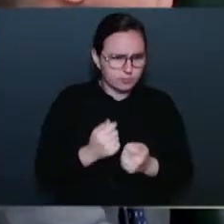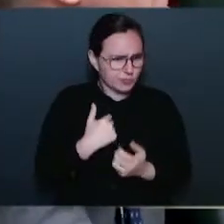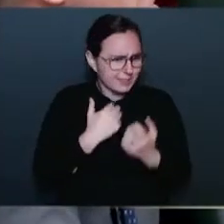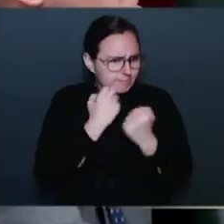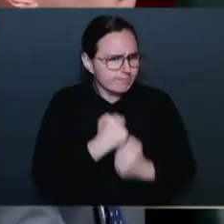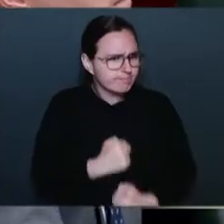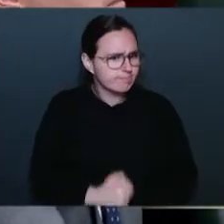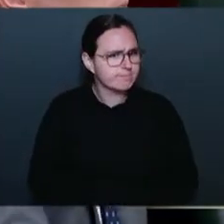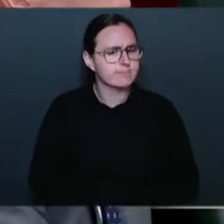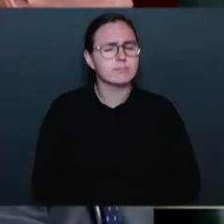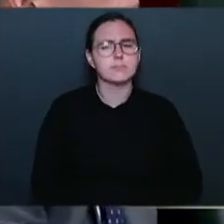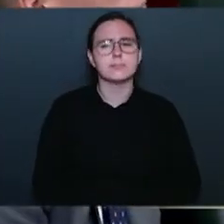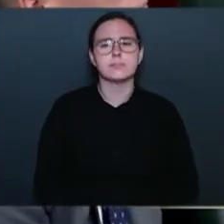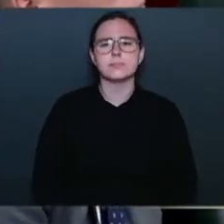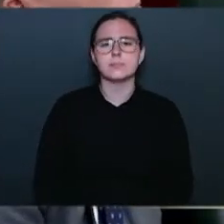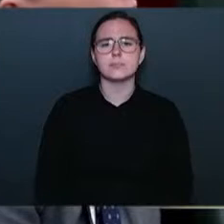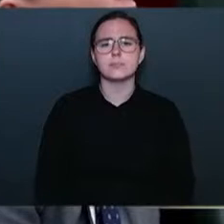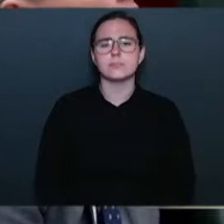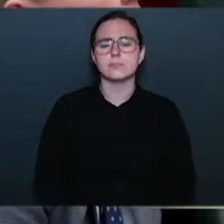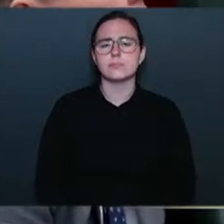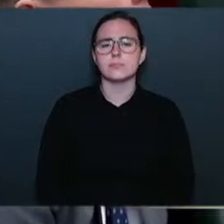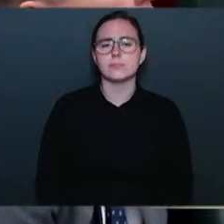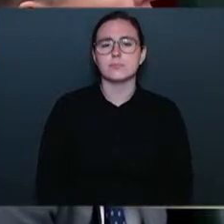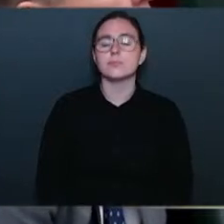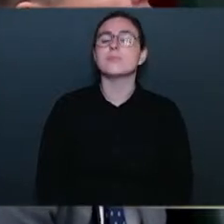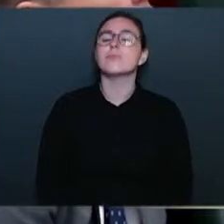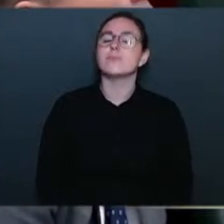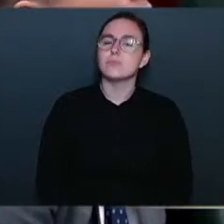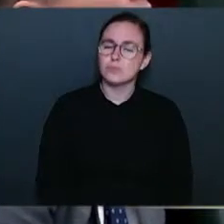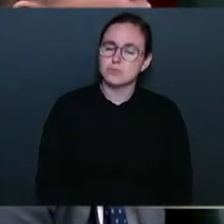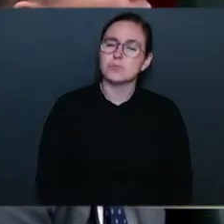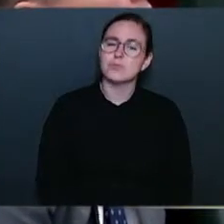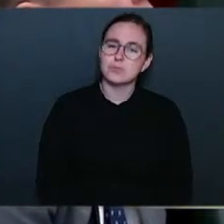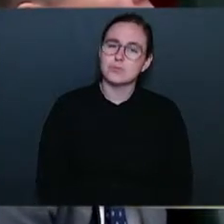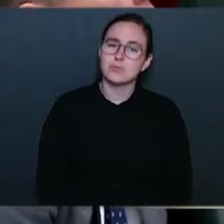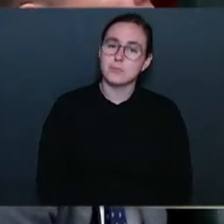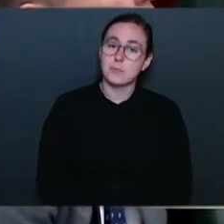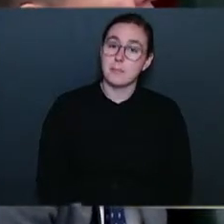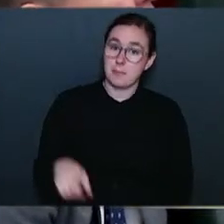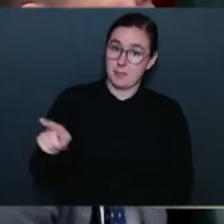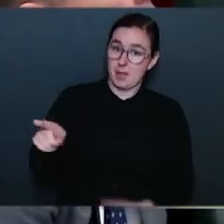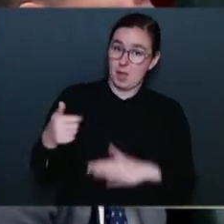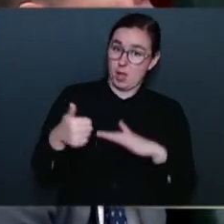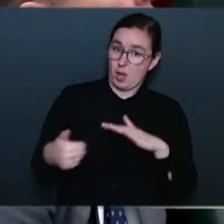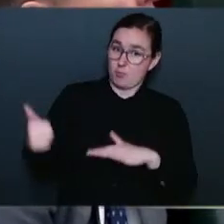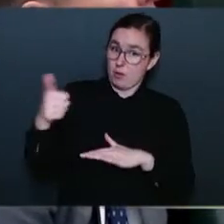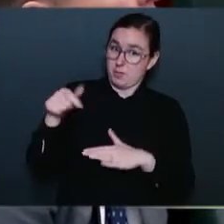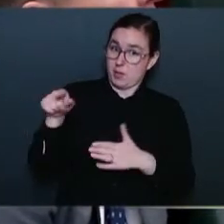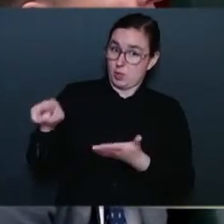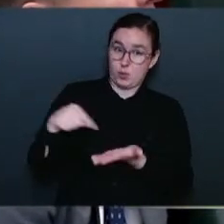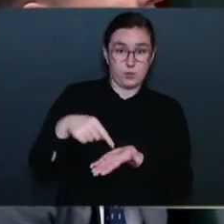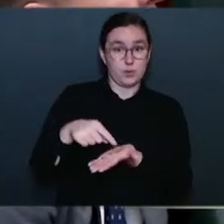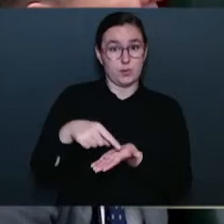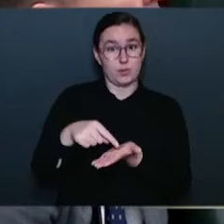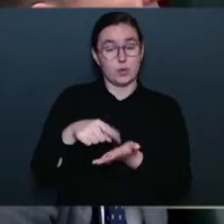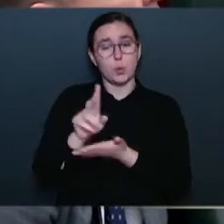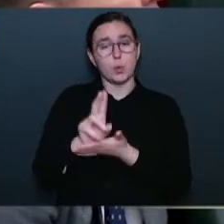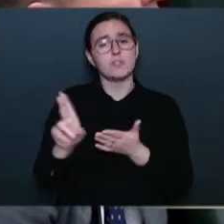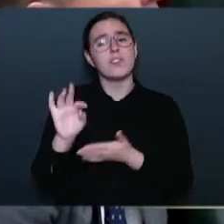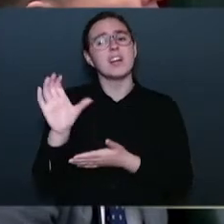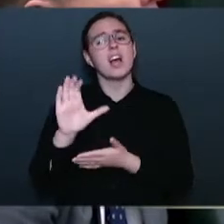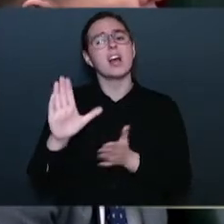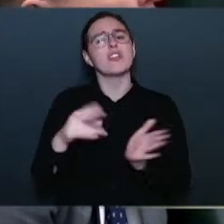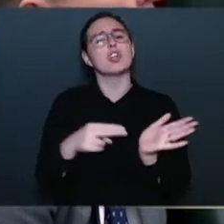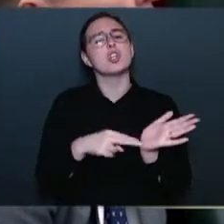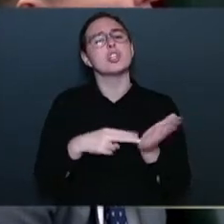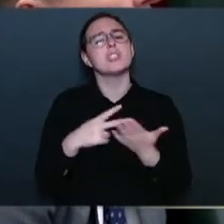questions and the premier's hiking up tuition for nursing students at the University of Calgary yes portability let's talk about